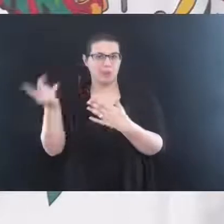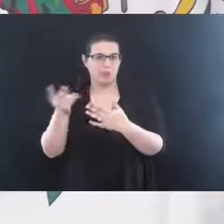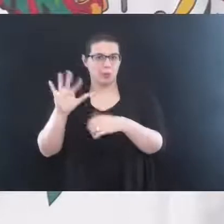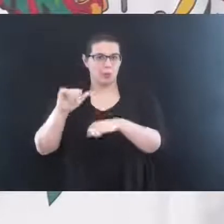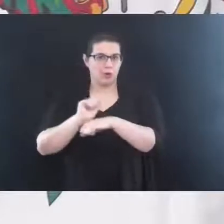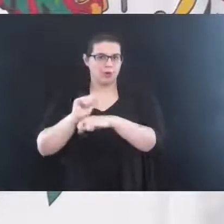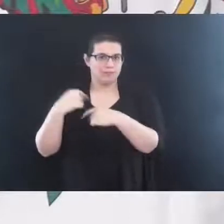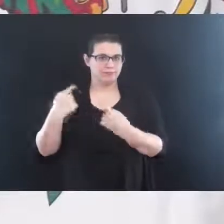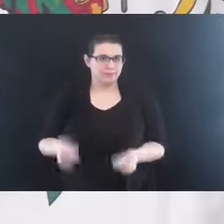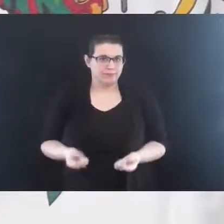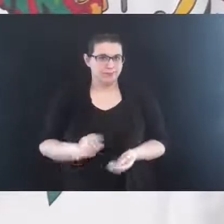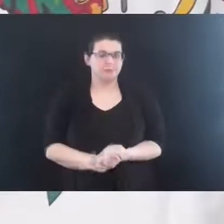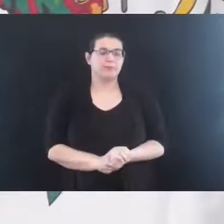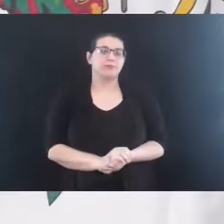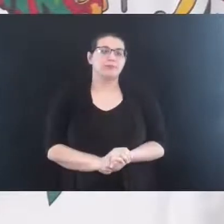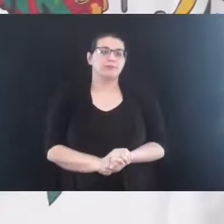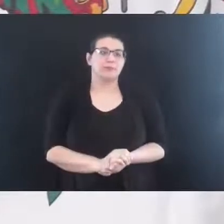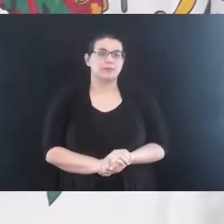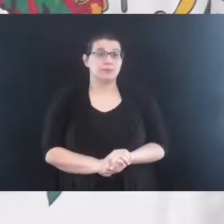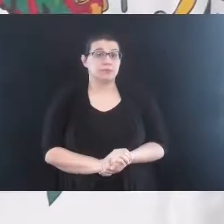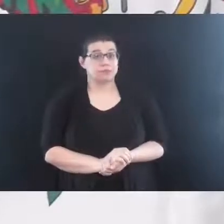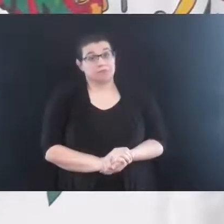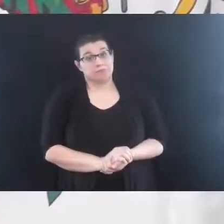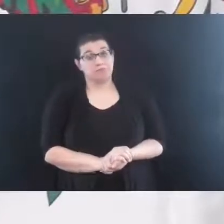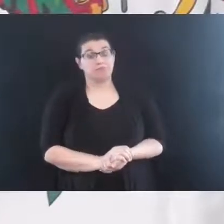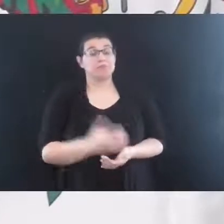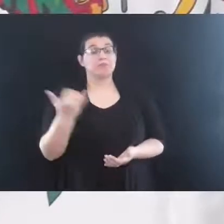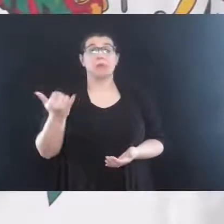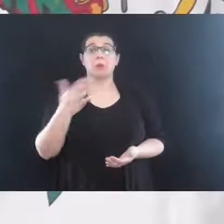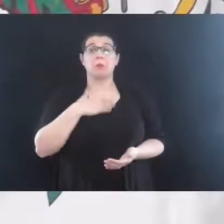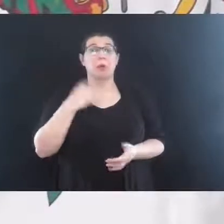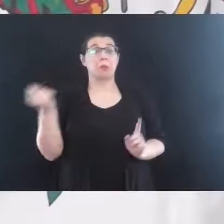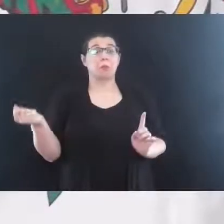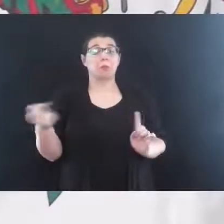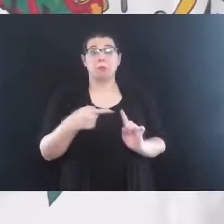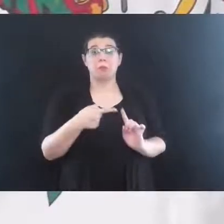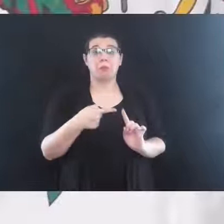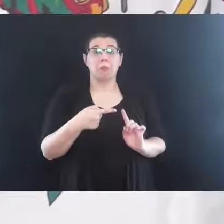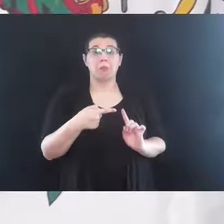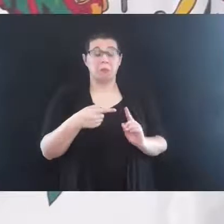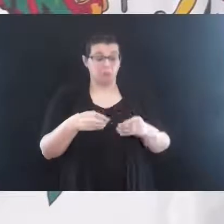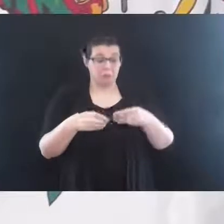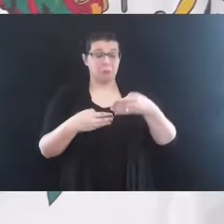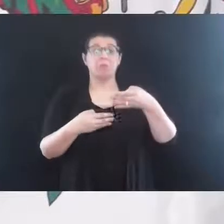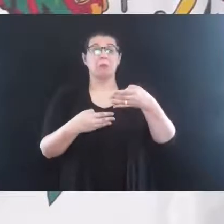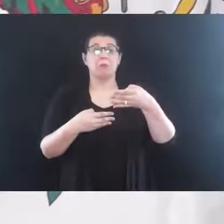Okay, I'm going to, I guess, go back to my, all right.